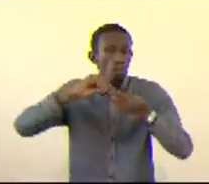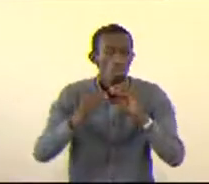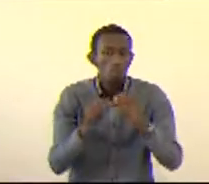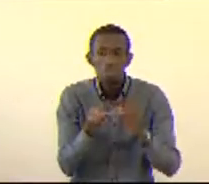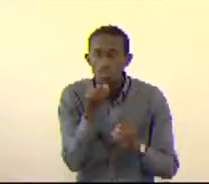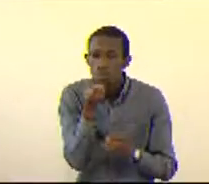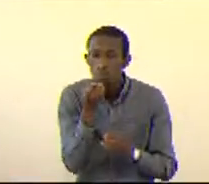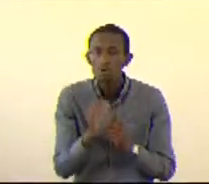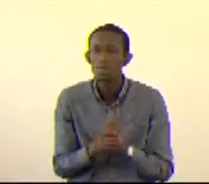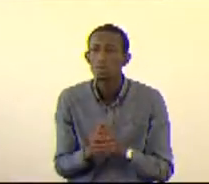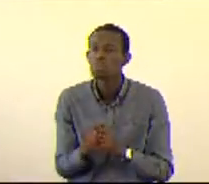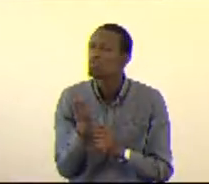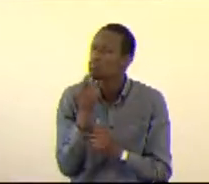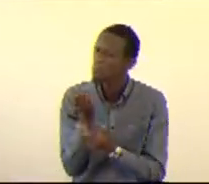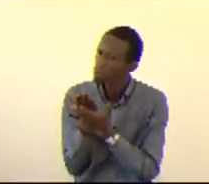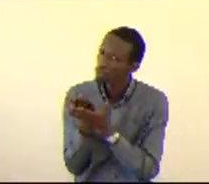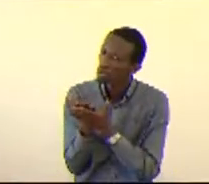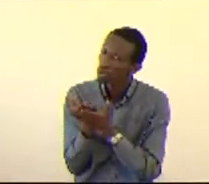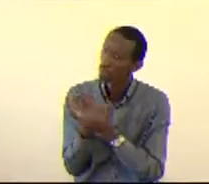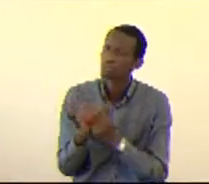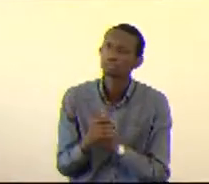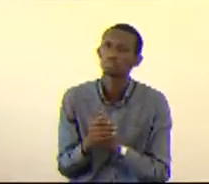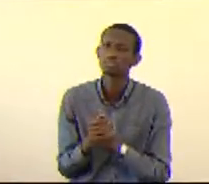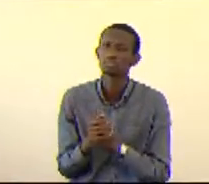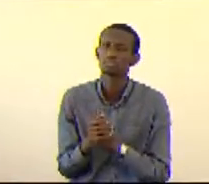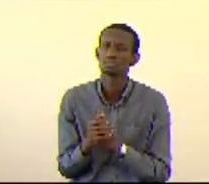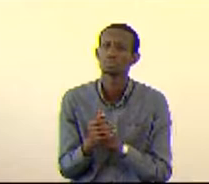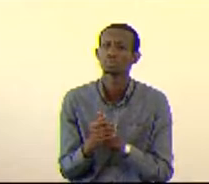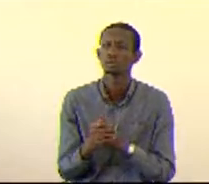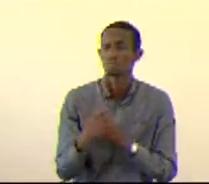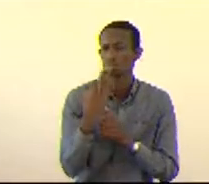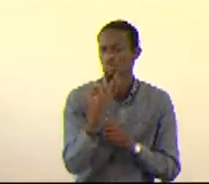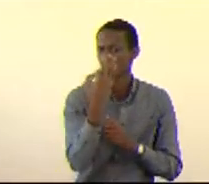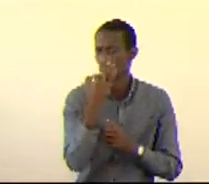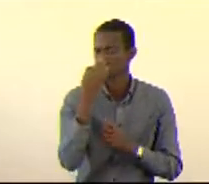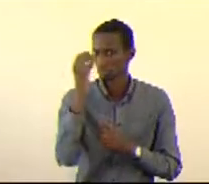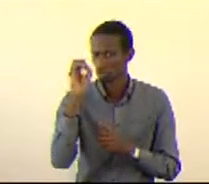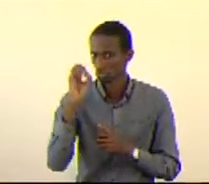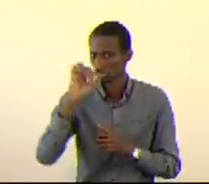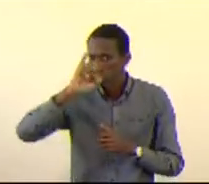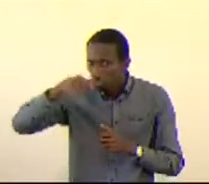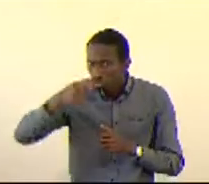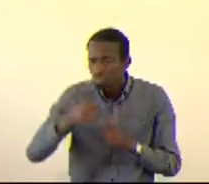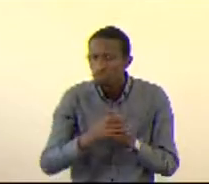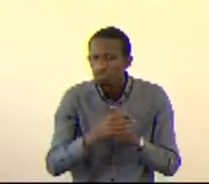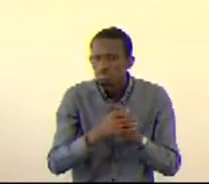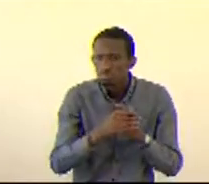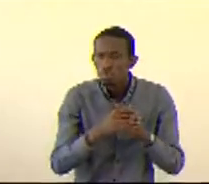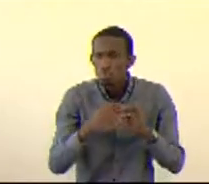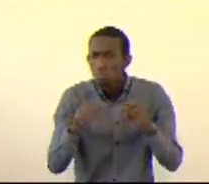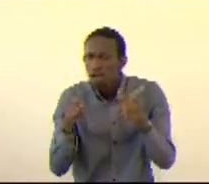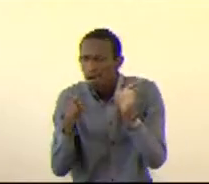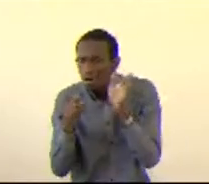which is required by 1 gram is equal to 330 joules. That's what it means. You